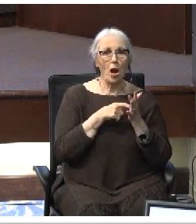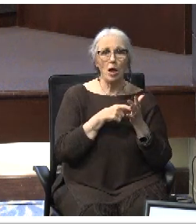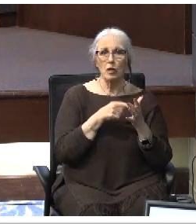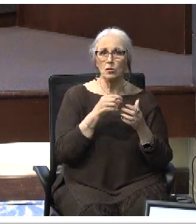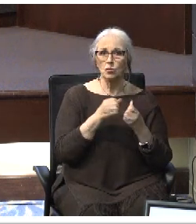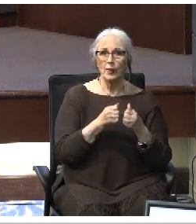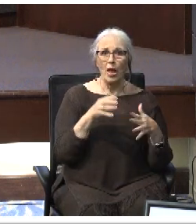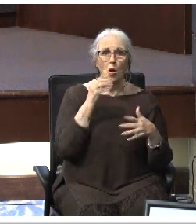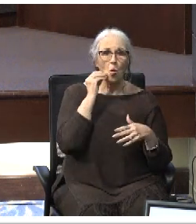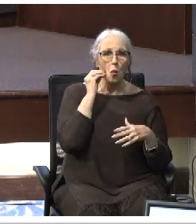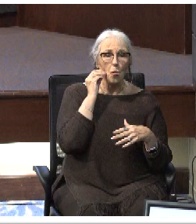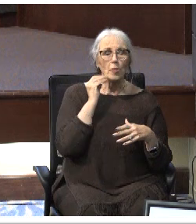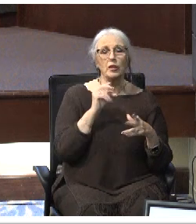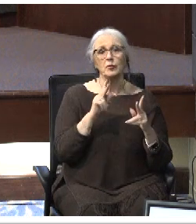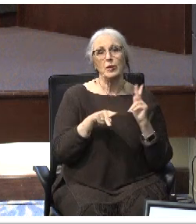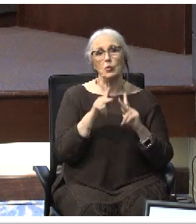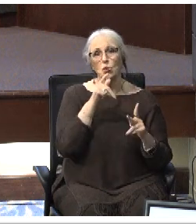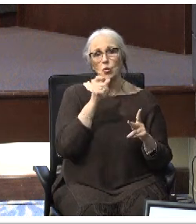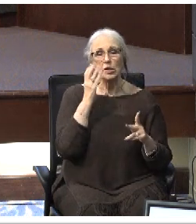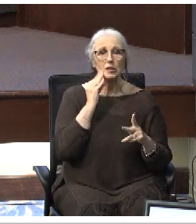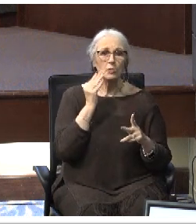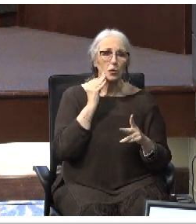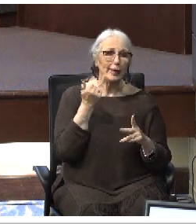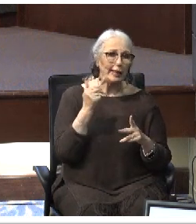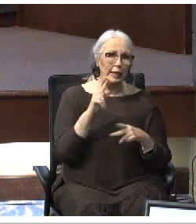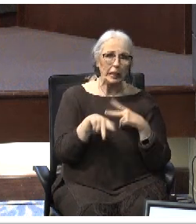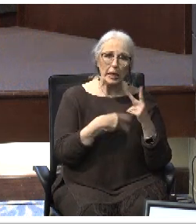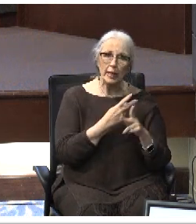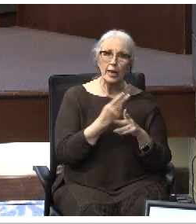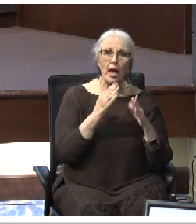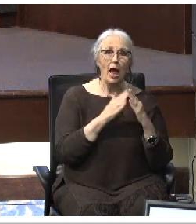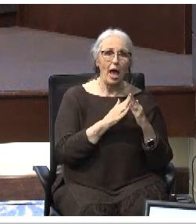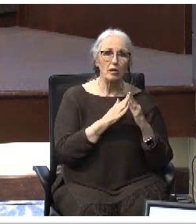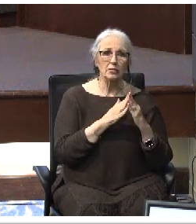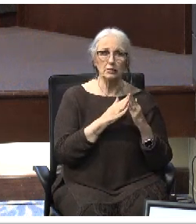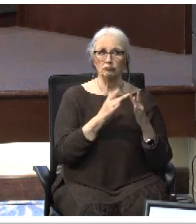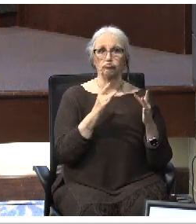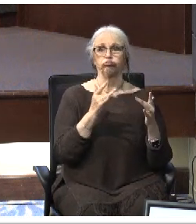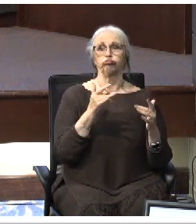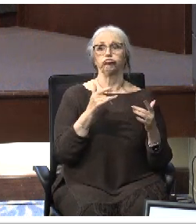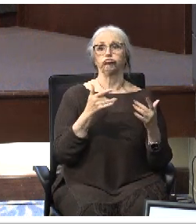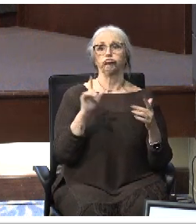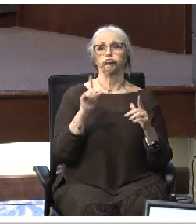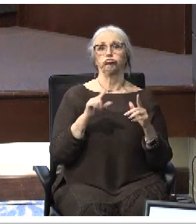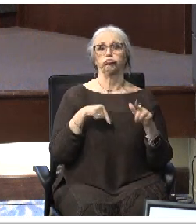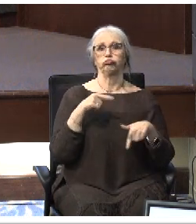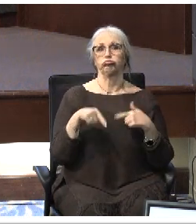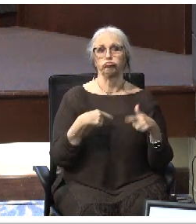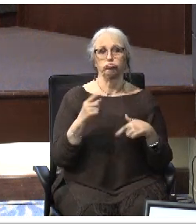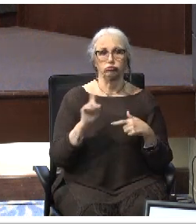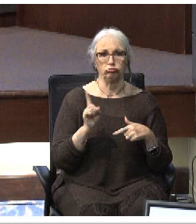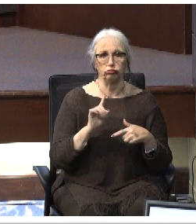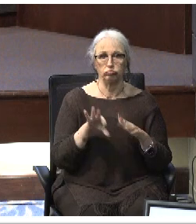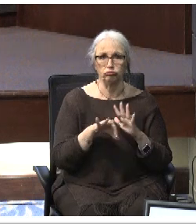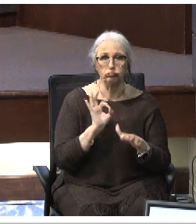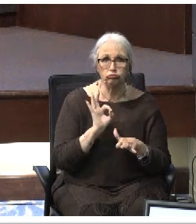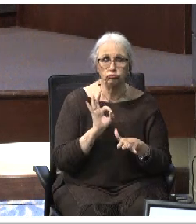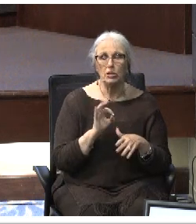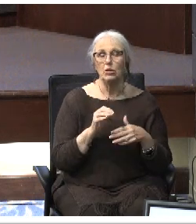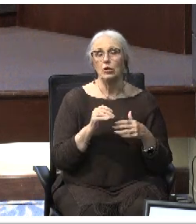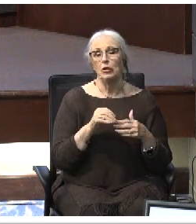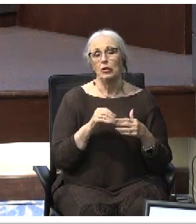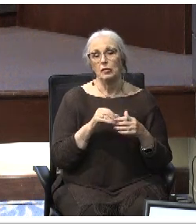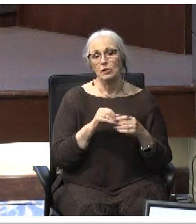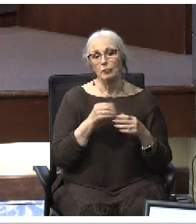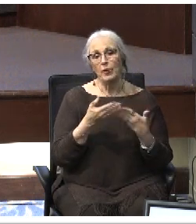for individuals who are just experiencing any type of housing scarcity. We measure, before a person